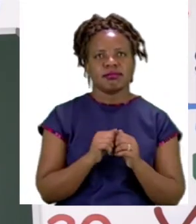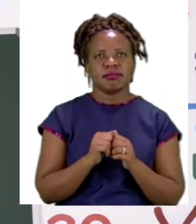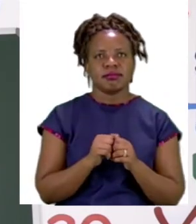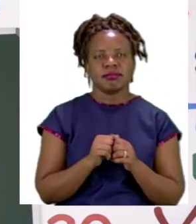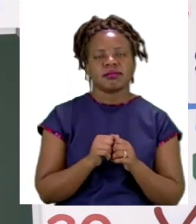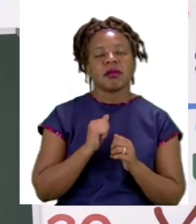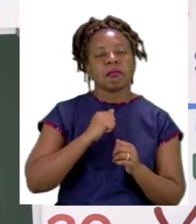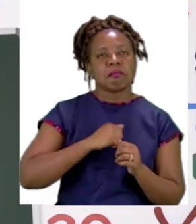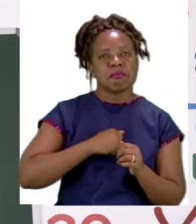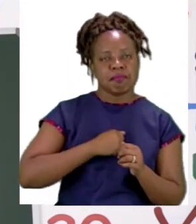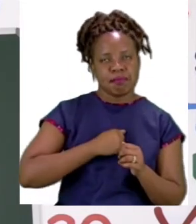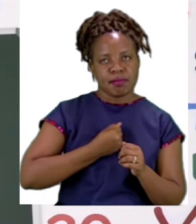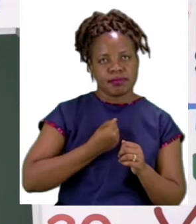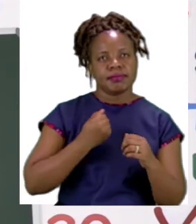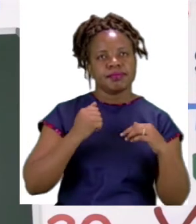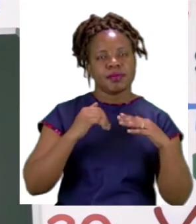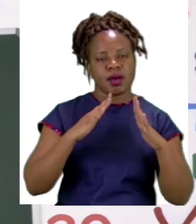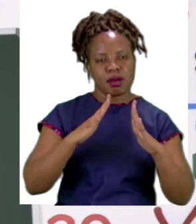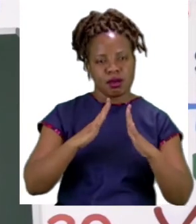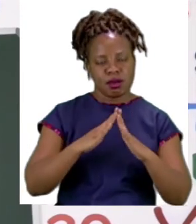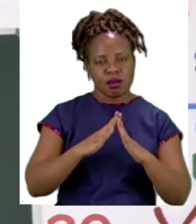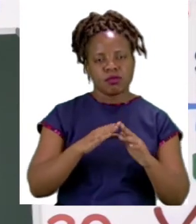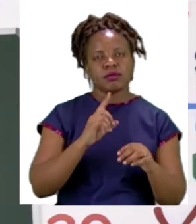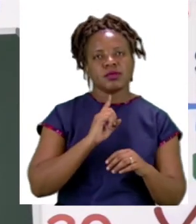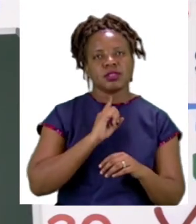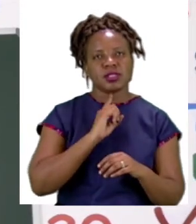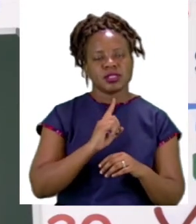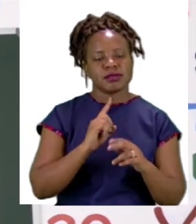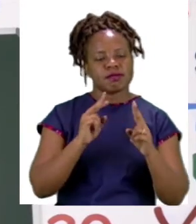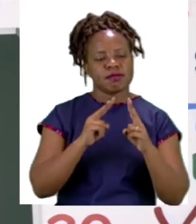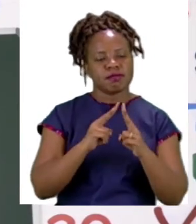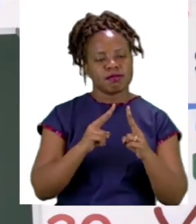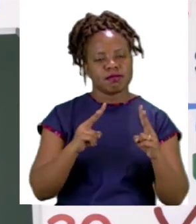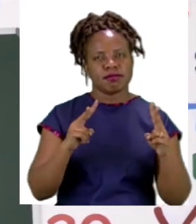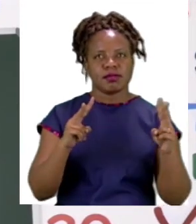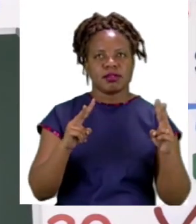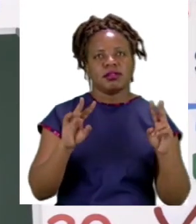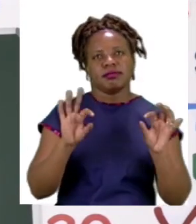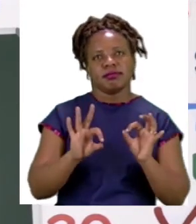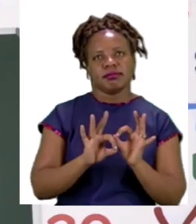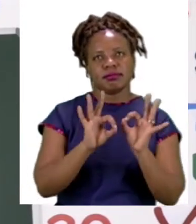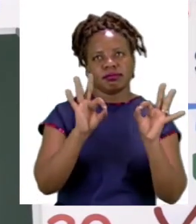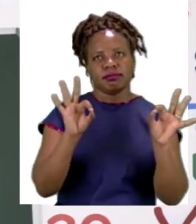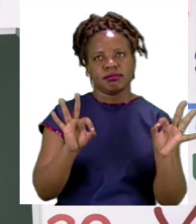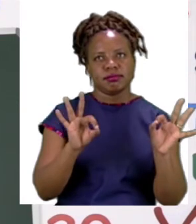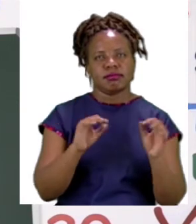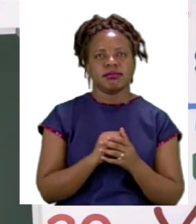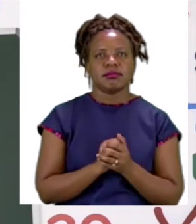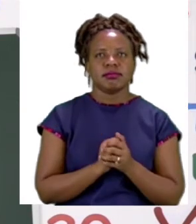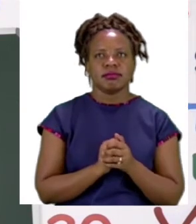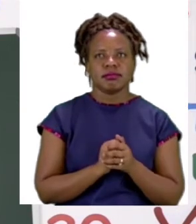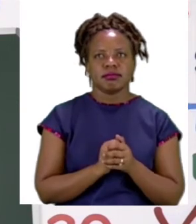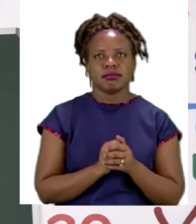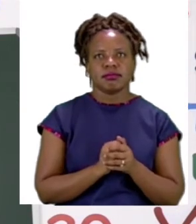very, and then I'm going to write our long word beautiful. You can